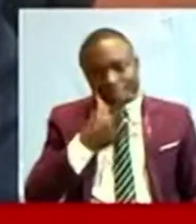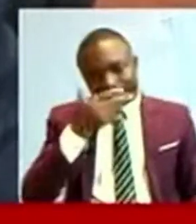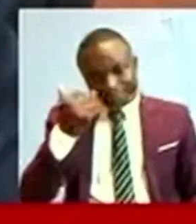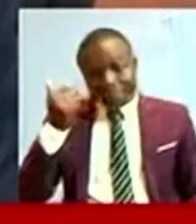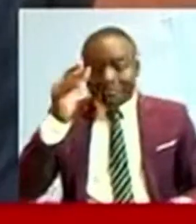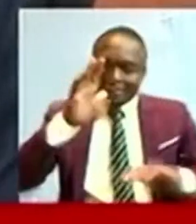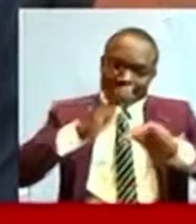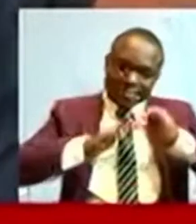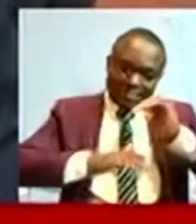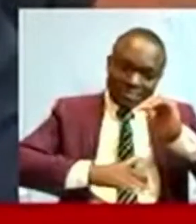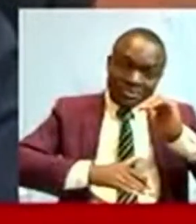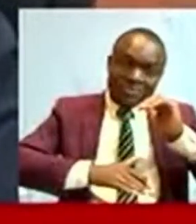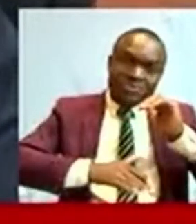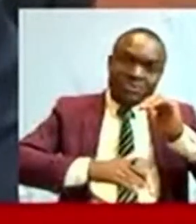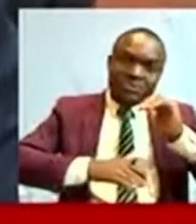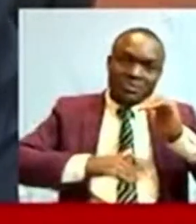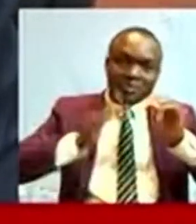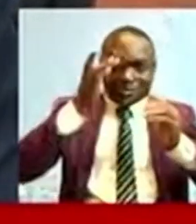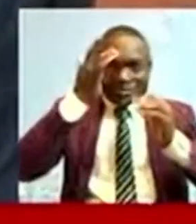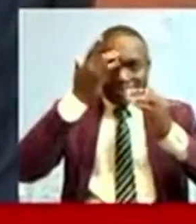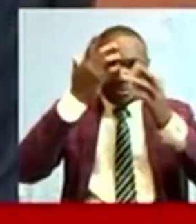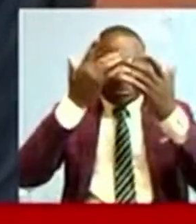Health Committee last time.